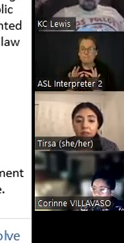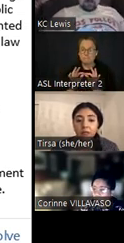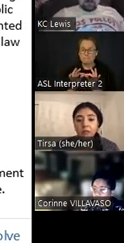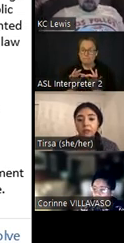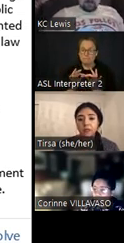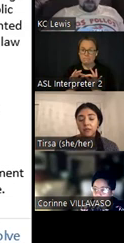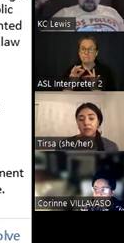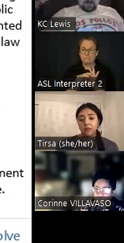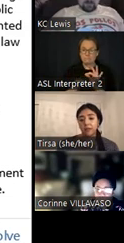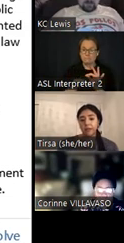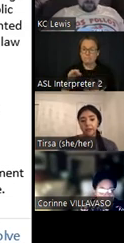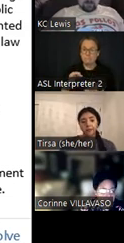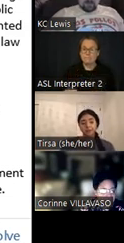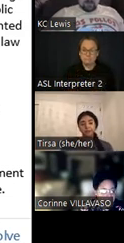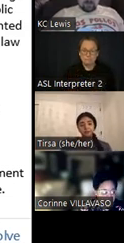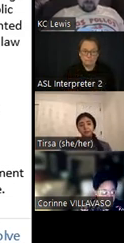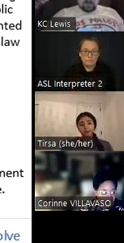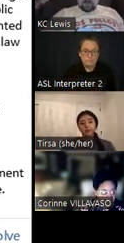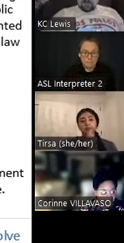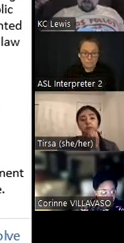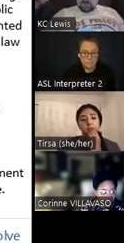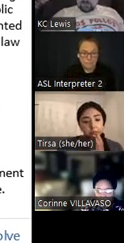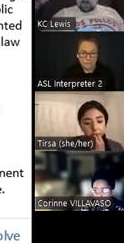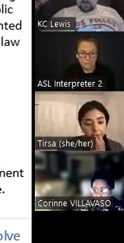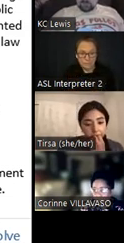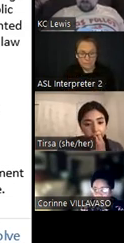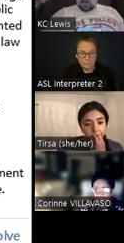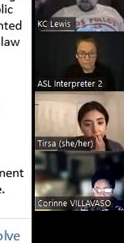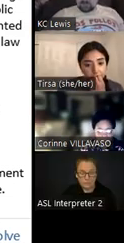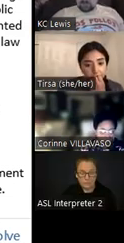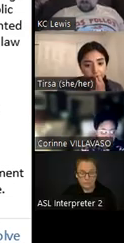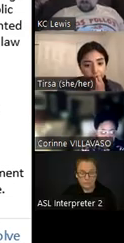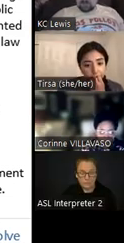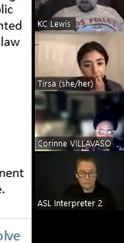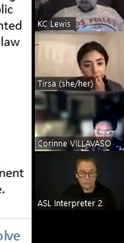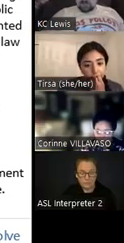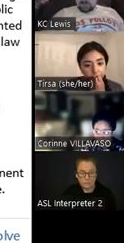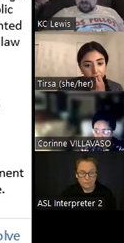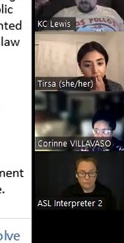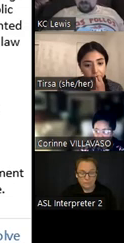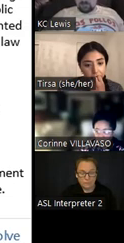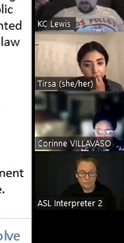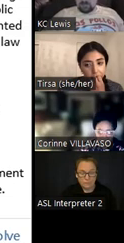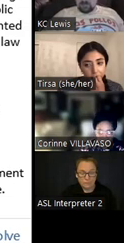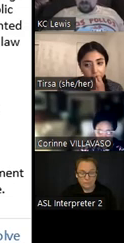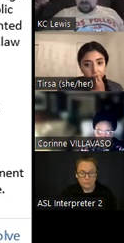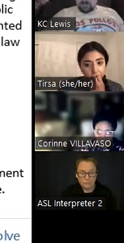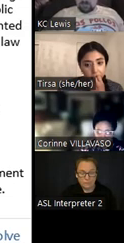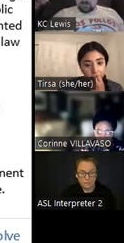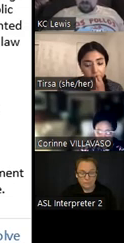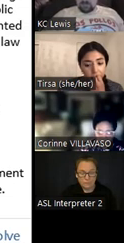Thank you, Commissioner Casey. Staff? Thank you. So just thank you for the helpful question in the